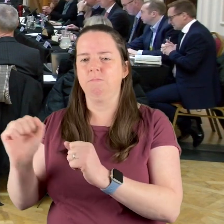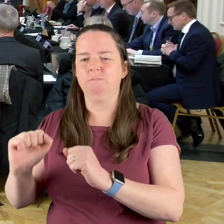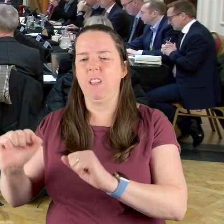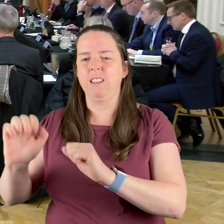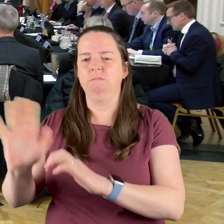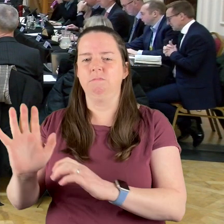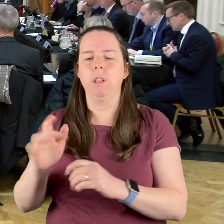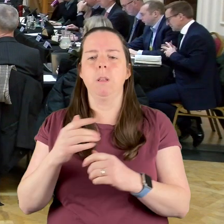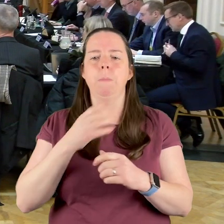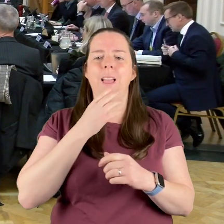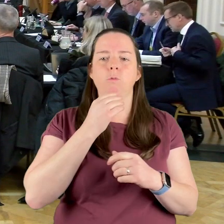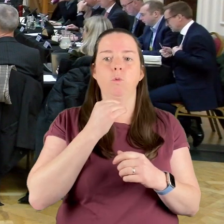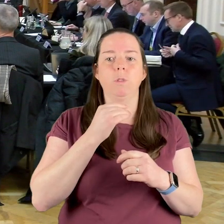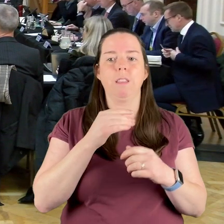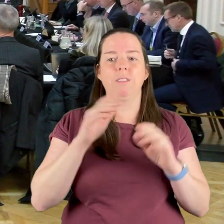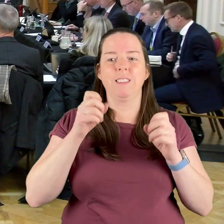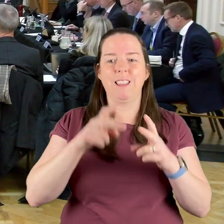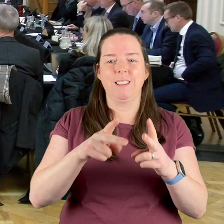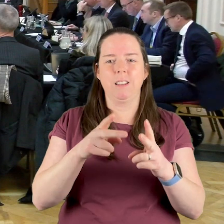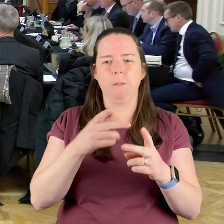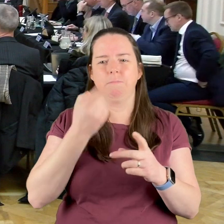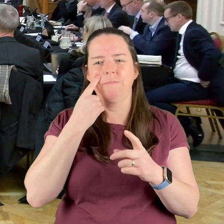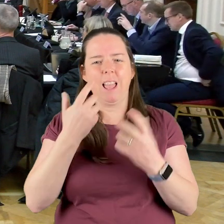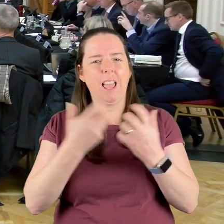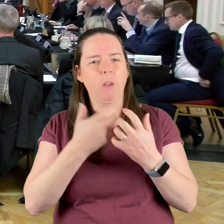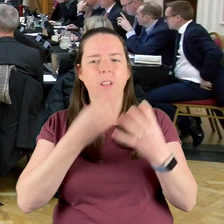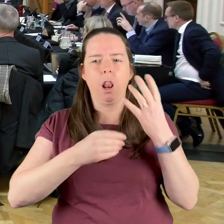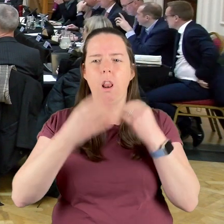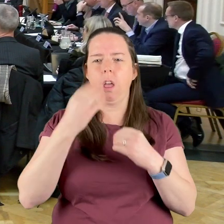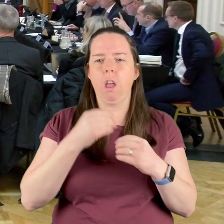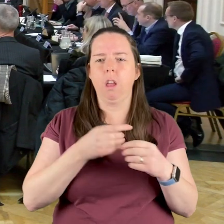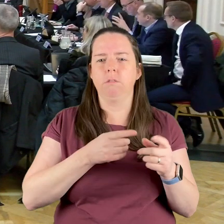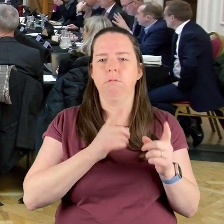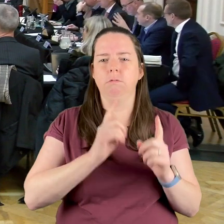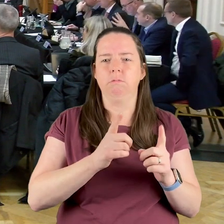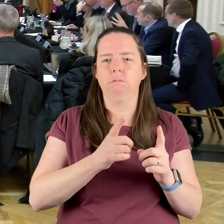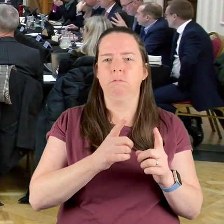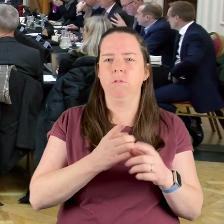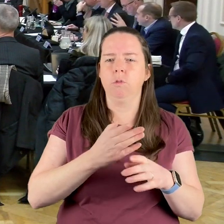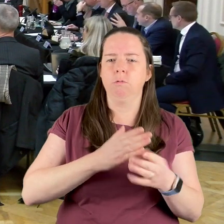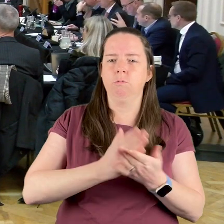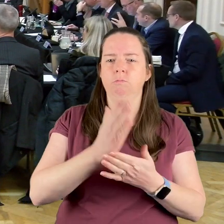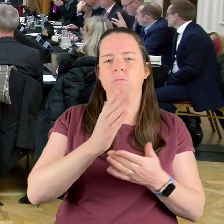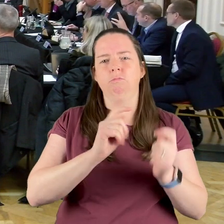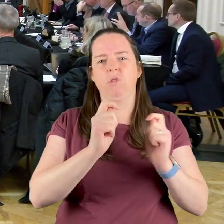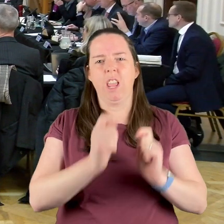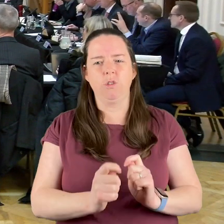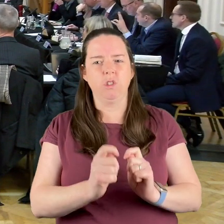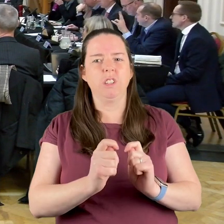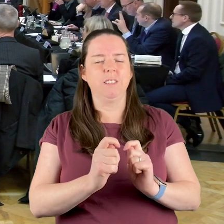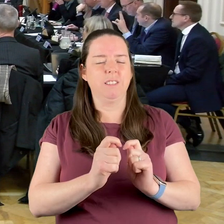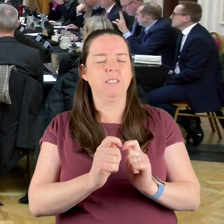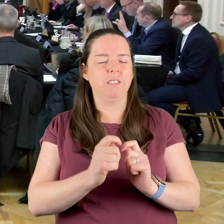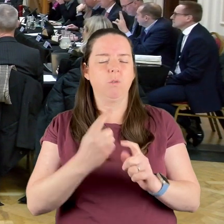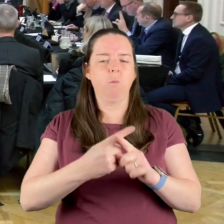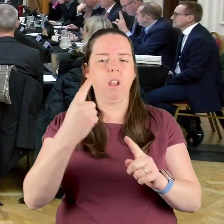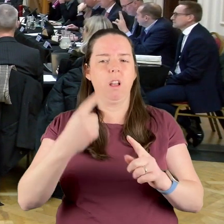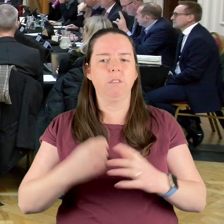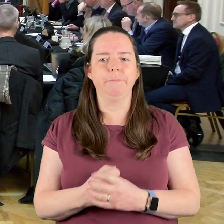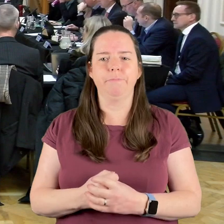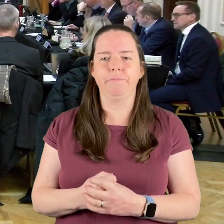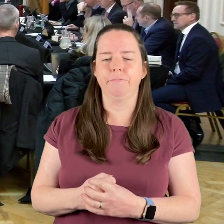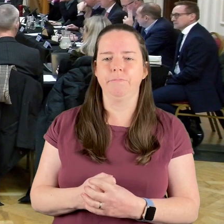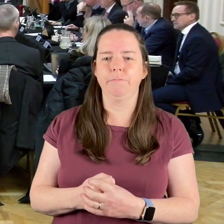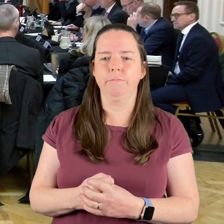for 60 days waiting for 80 days. It's about using this system to see how we can quickly draw learning out and start